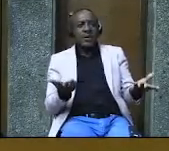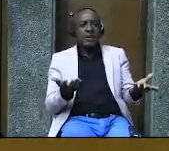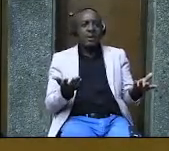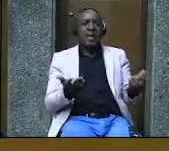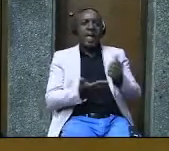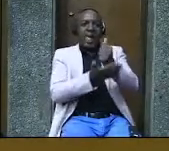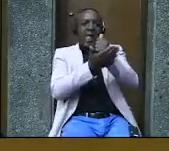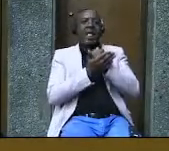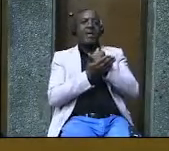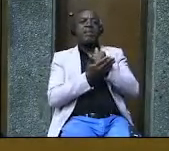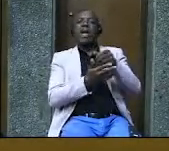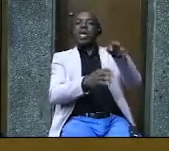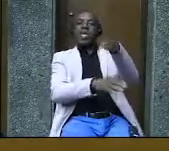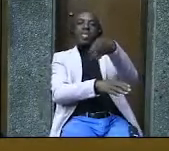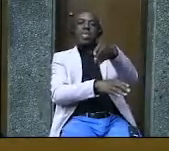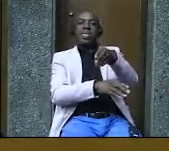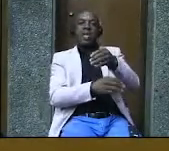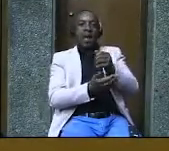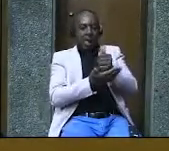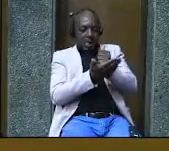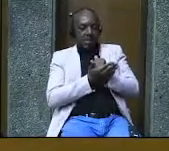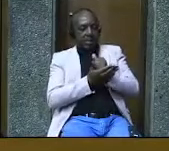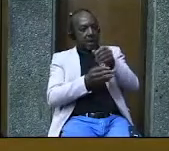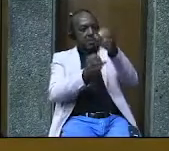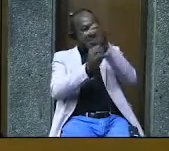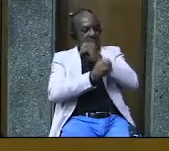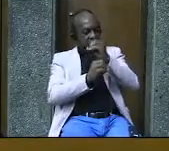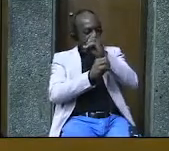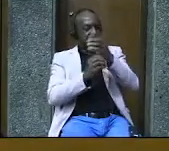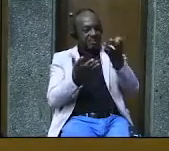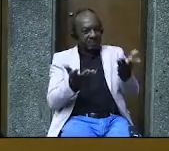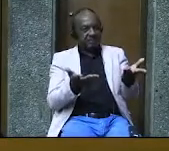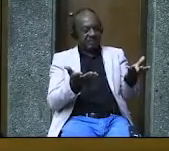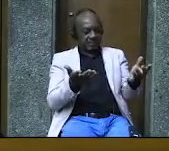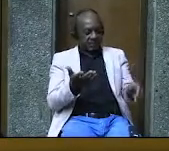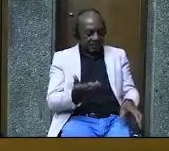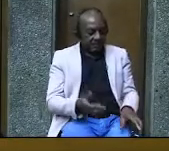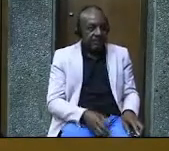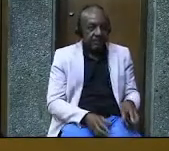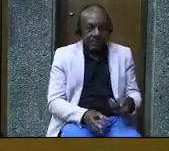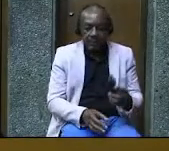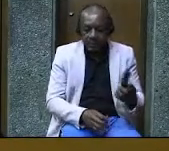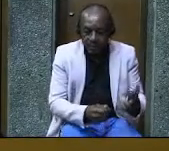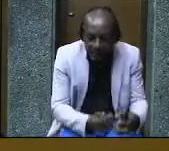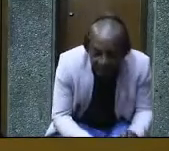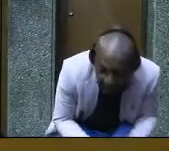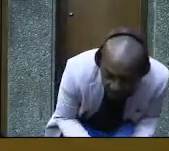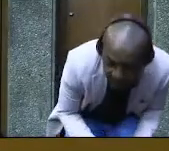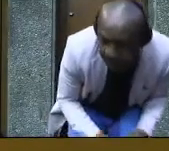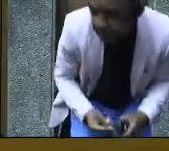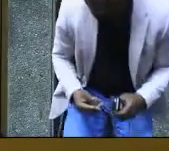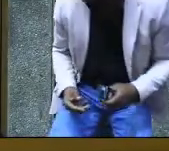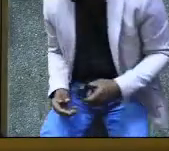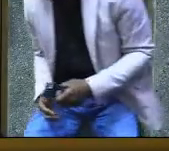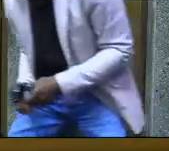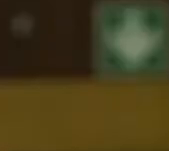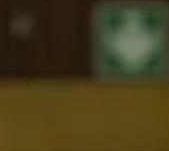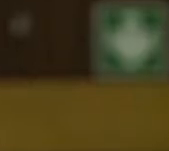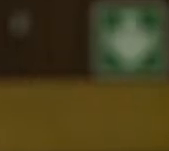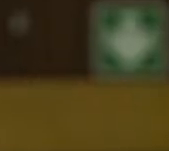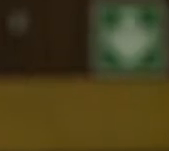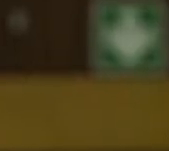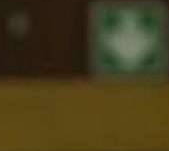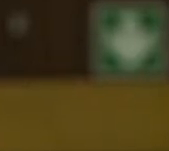There's nothing, no progress. But something's supposed to be done. I don't know ki muso